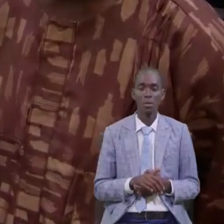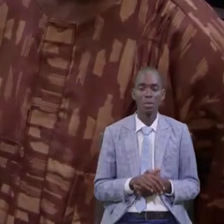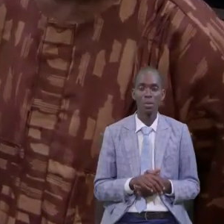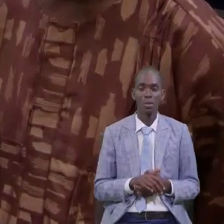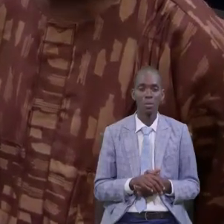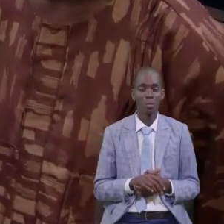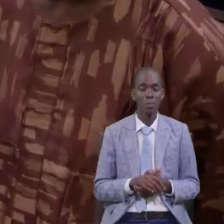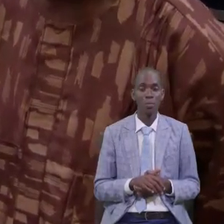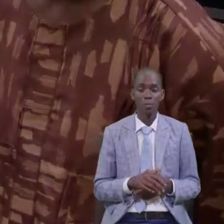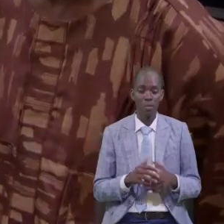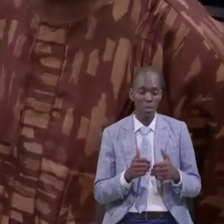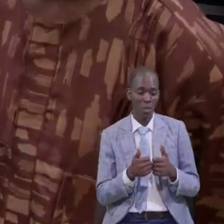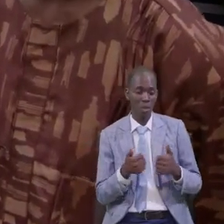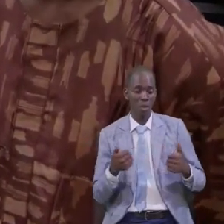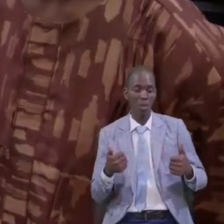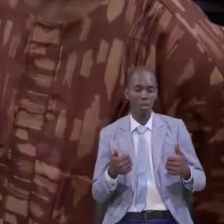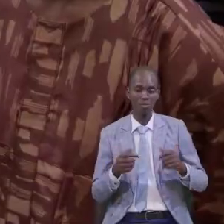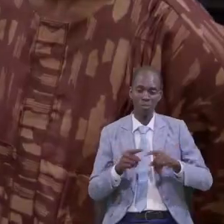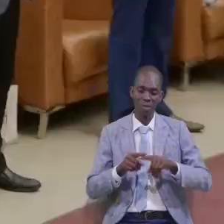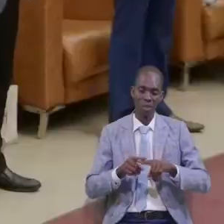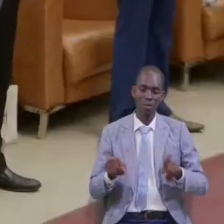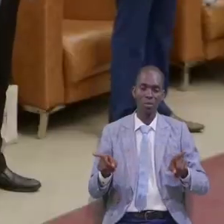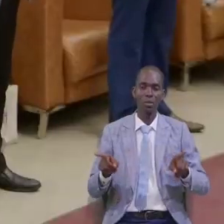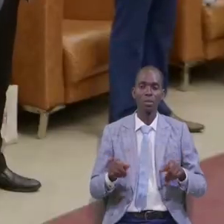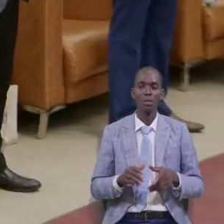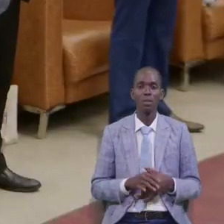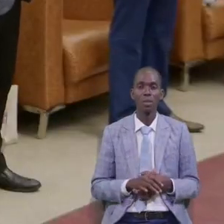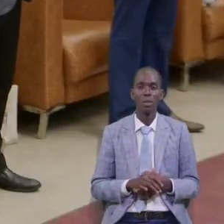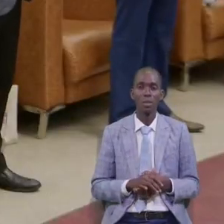Distinct, different